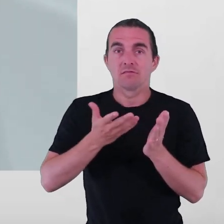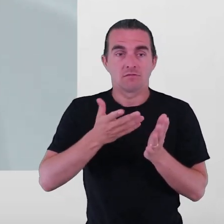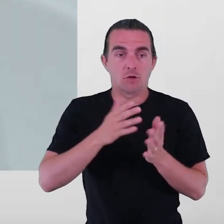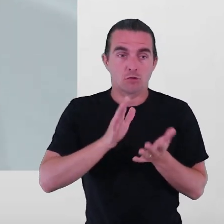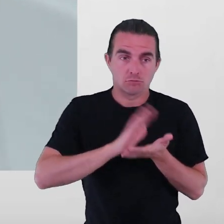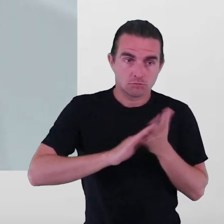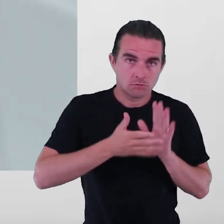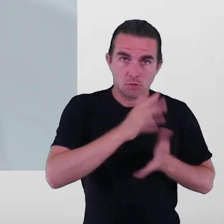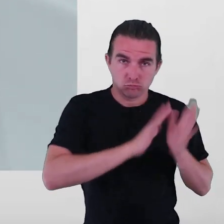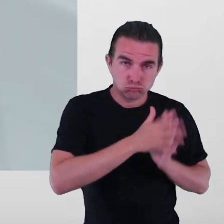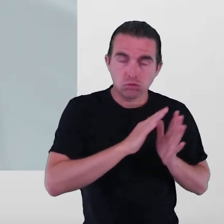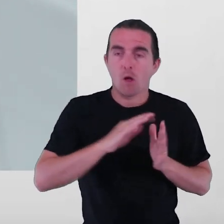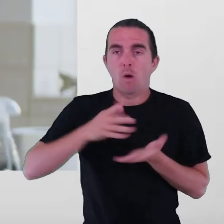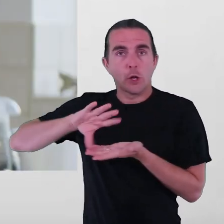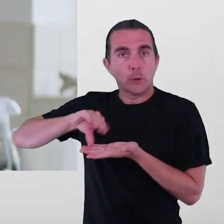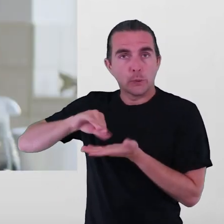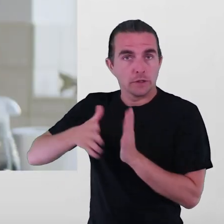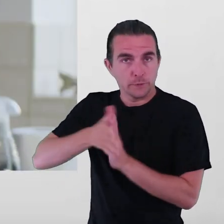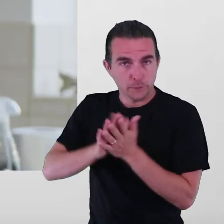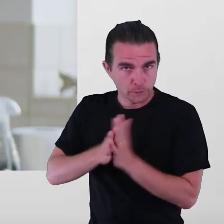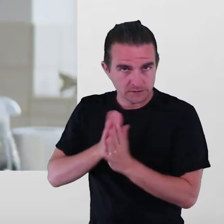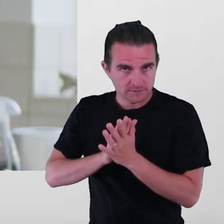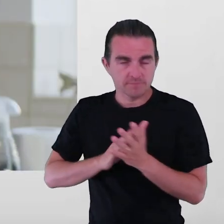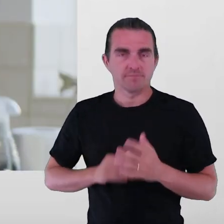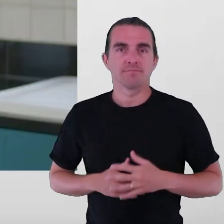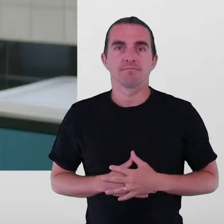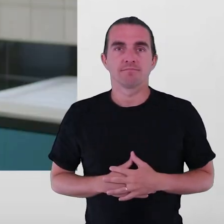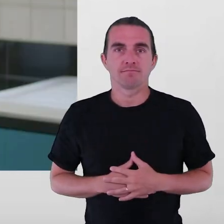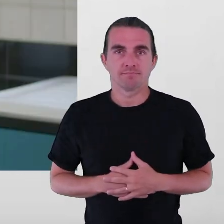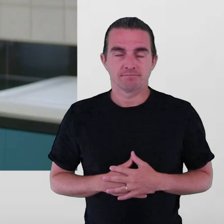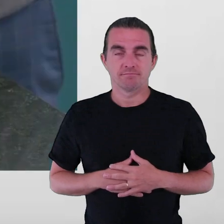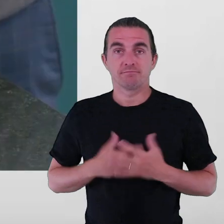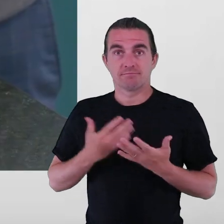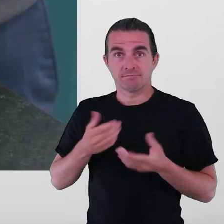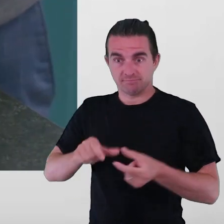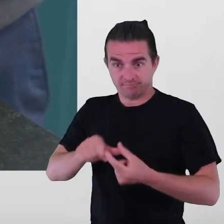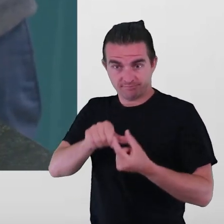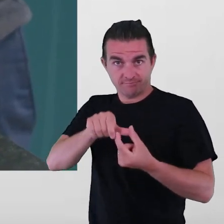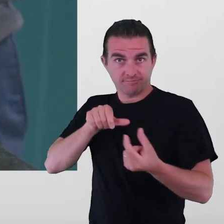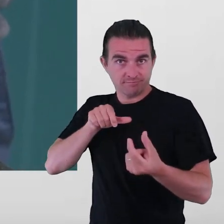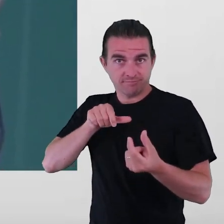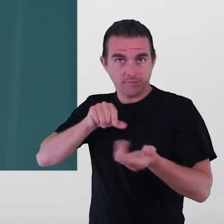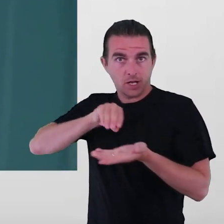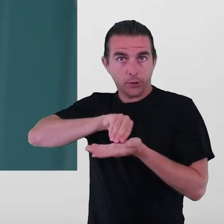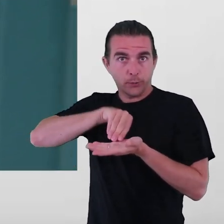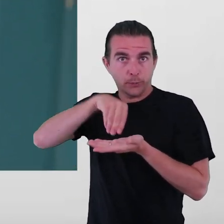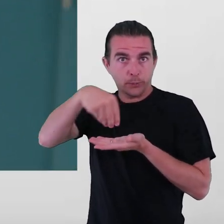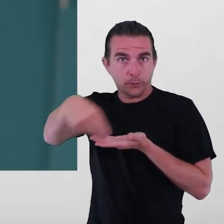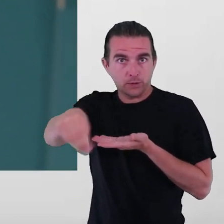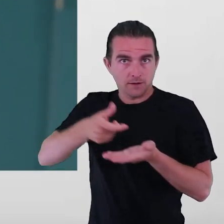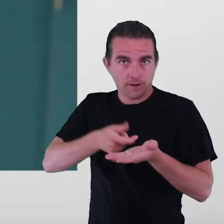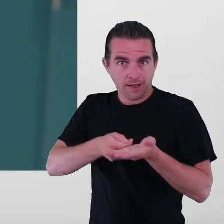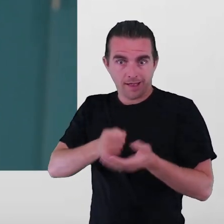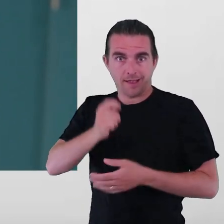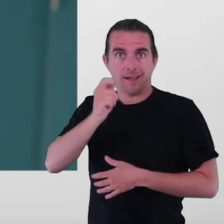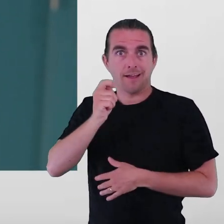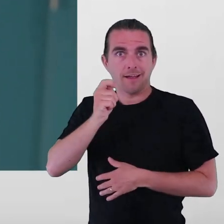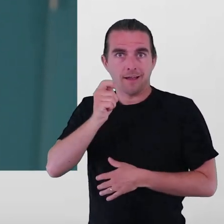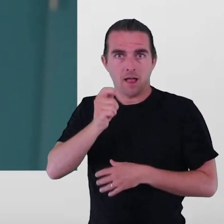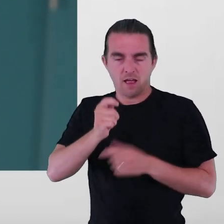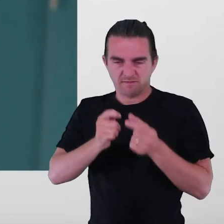Wash and dry your hands again or sanitize them. Remove the swab from the packet.